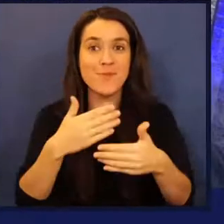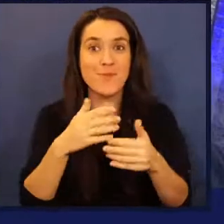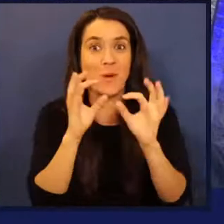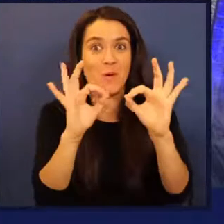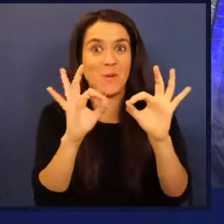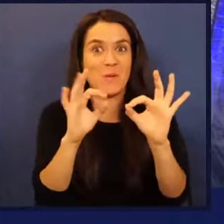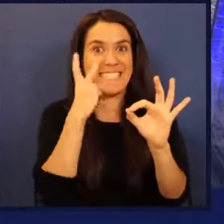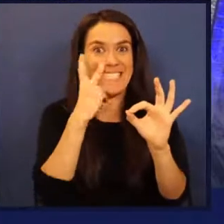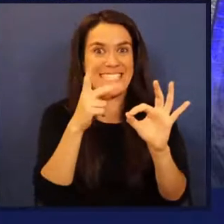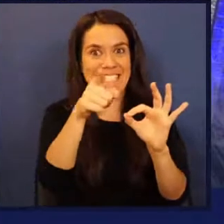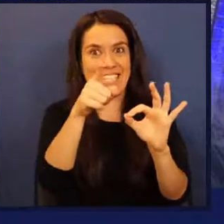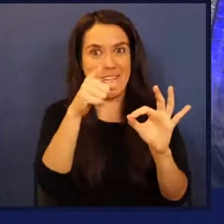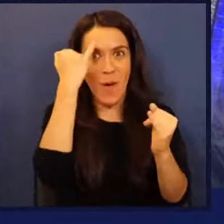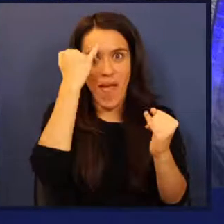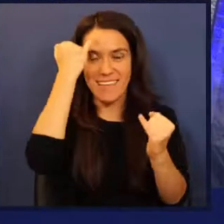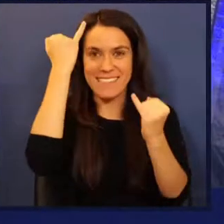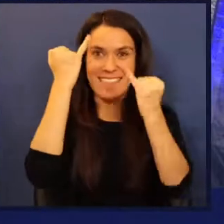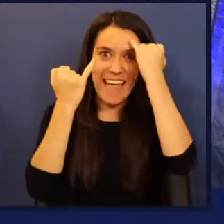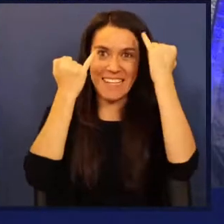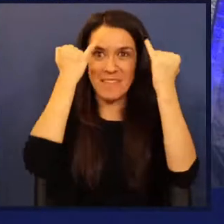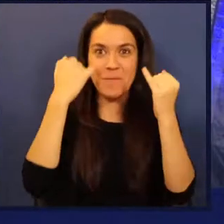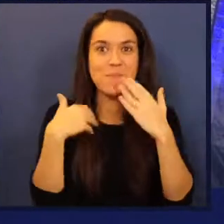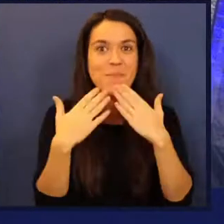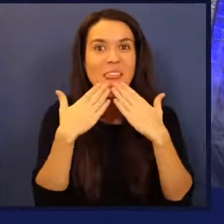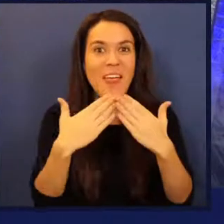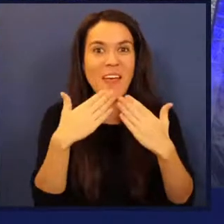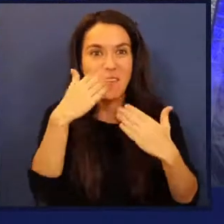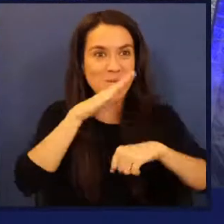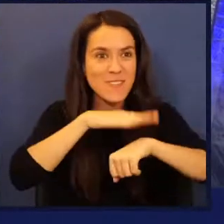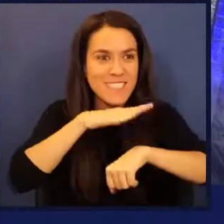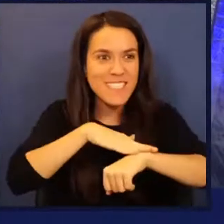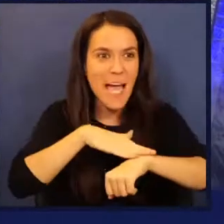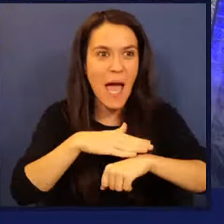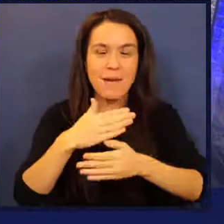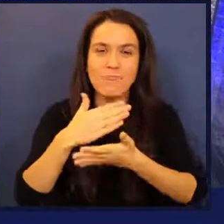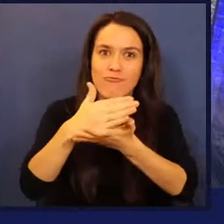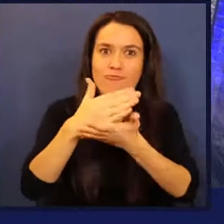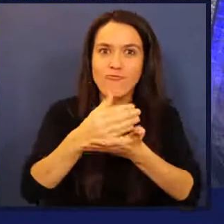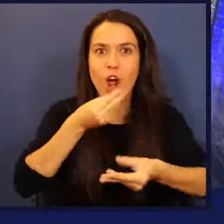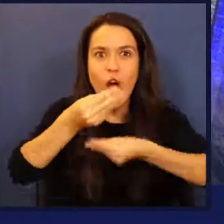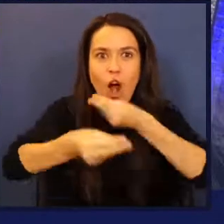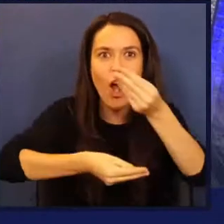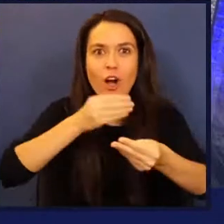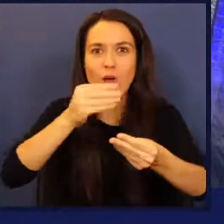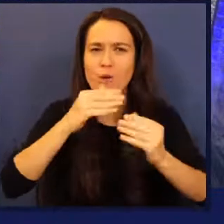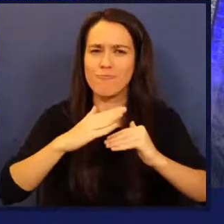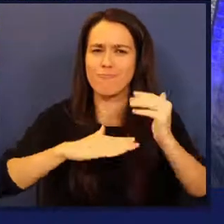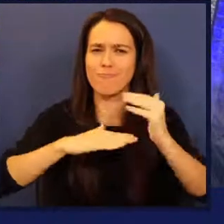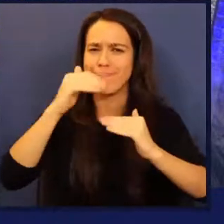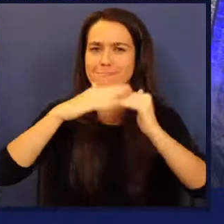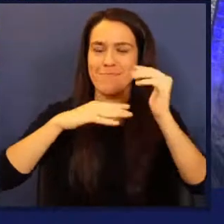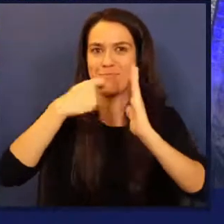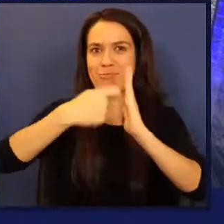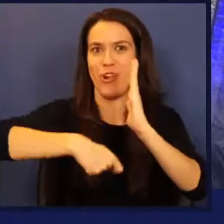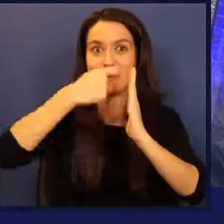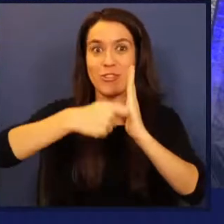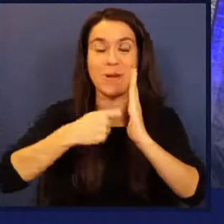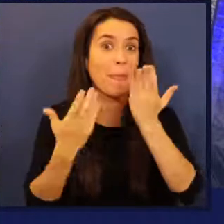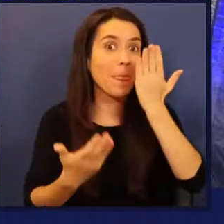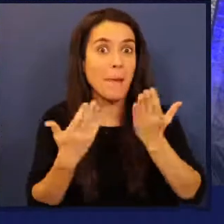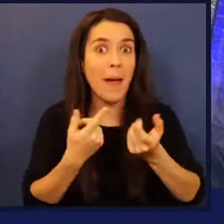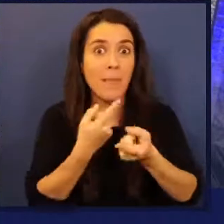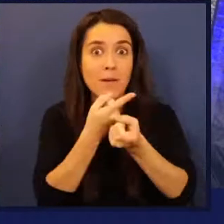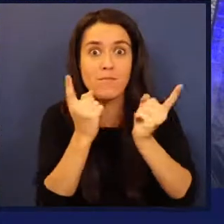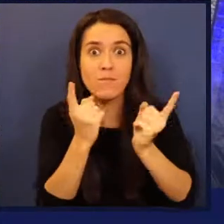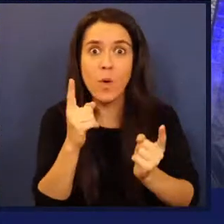Fergus. And I want to thank you for your time today to show us actually what you built. If anybody has any more questions